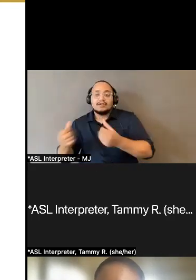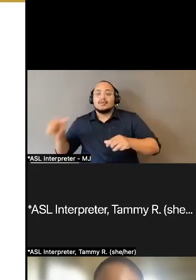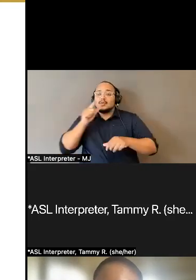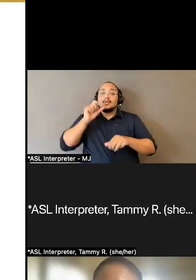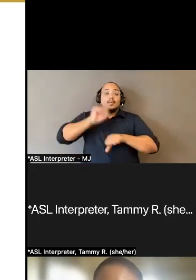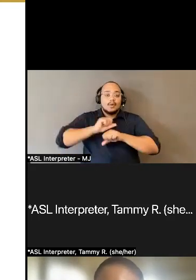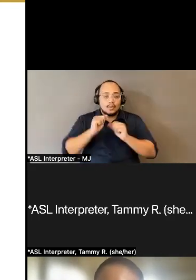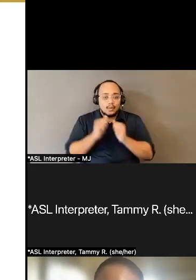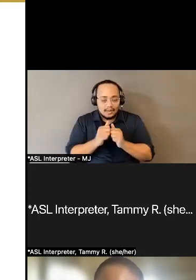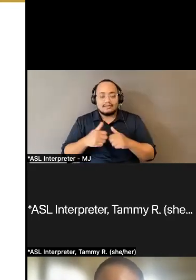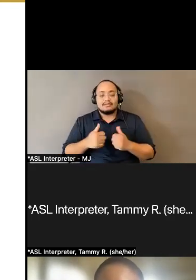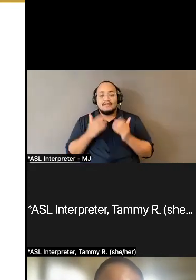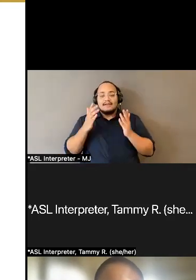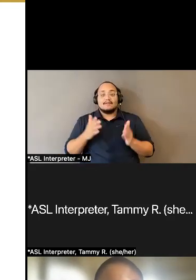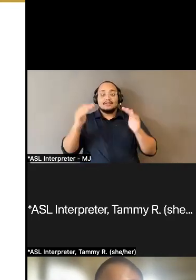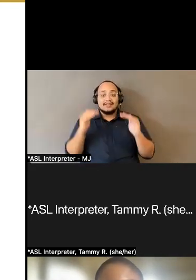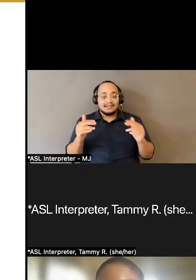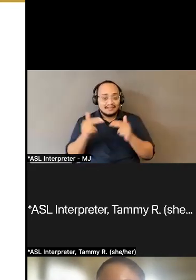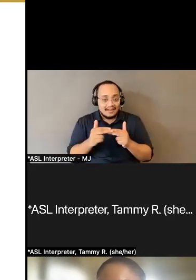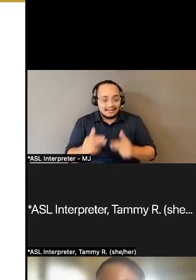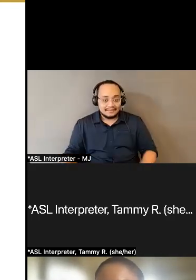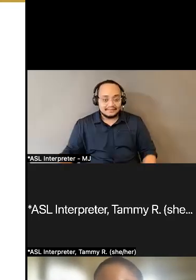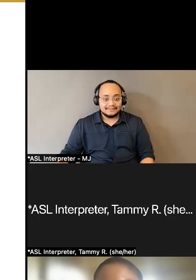survivors. Next slide, please.